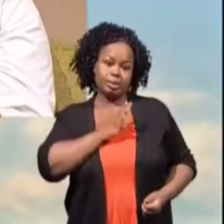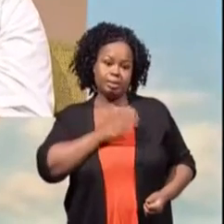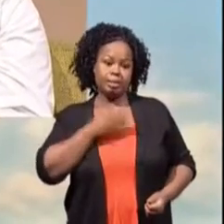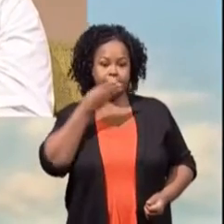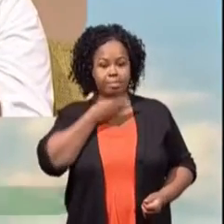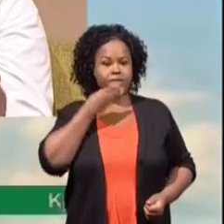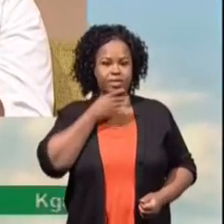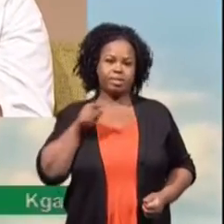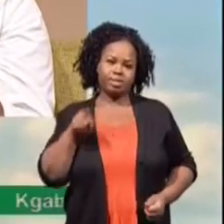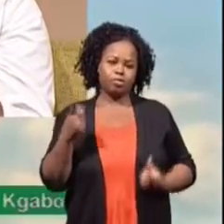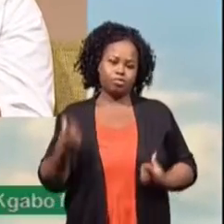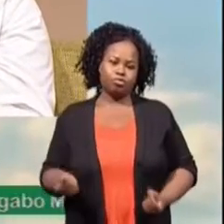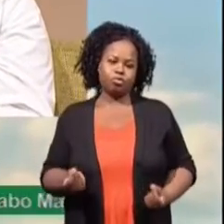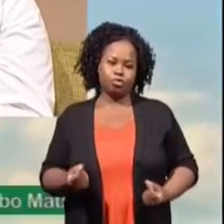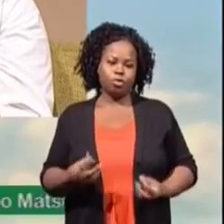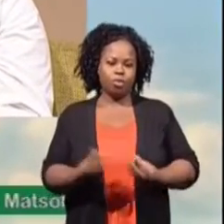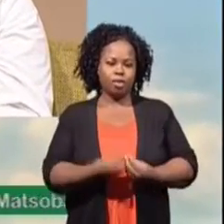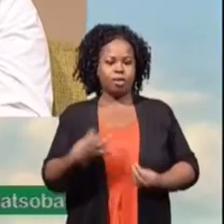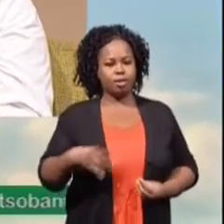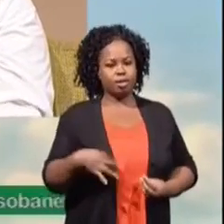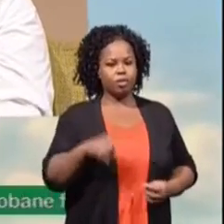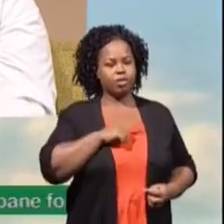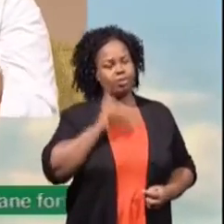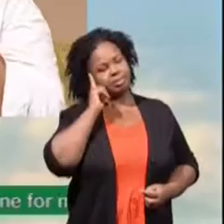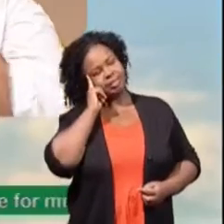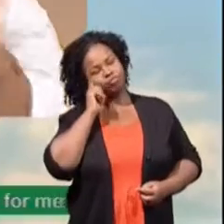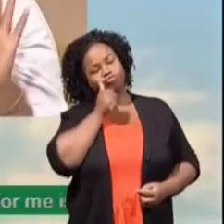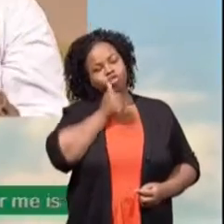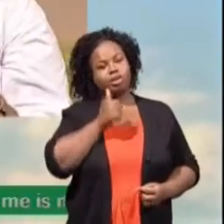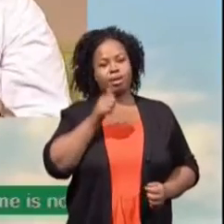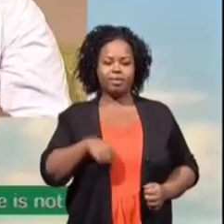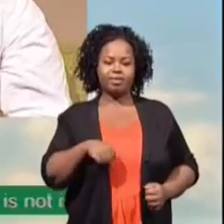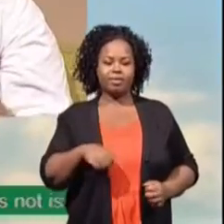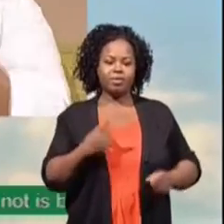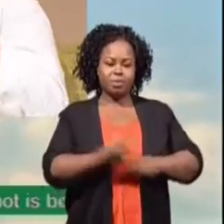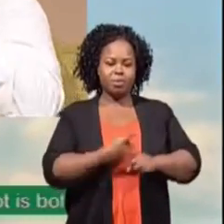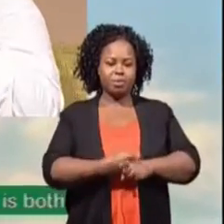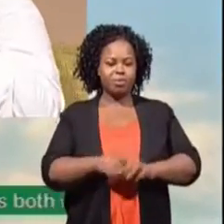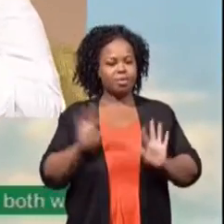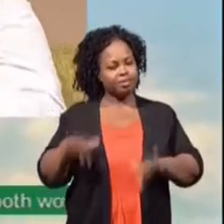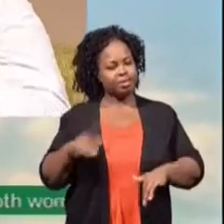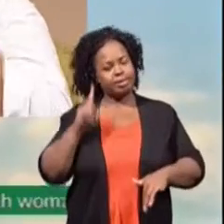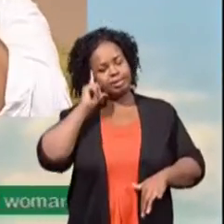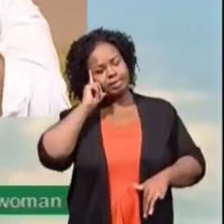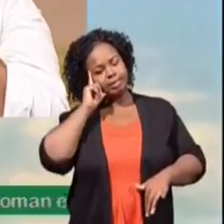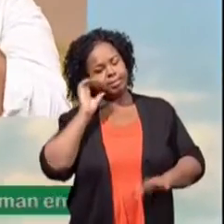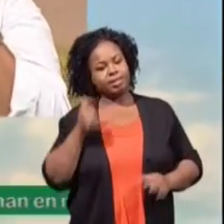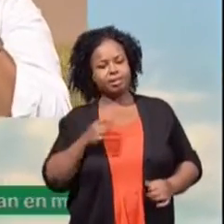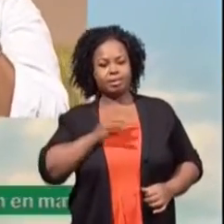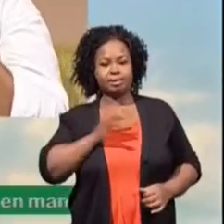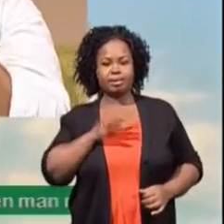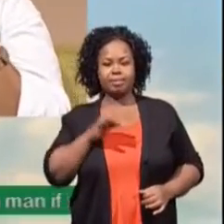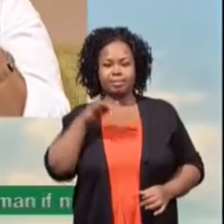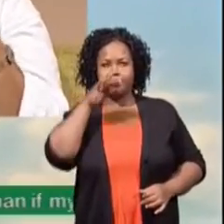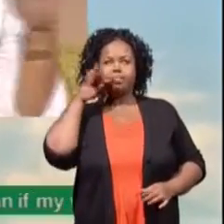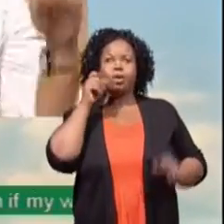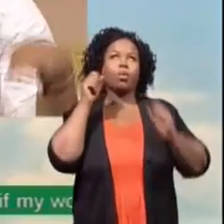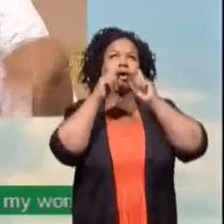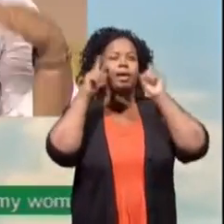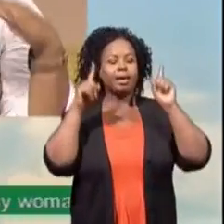cooking. Saturday breakfast are his most of the time. He does that with the girls because I love my sleep, so they let me alone on Saturdays in Yalala, and